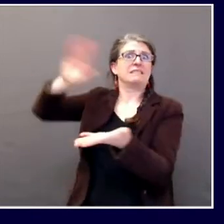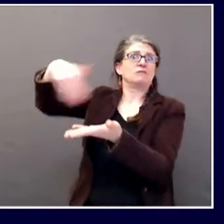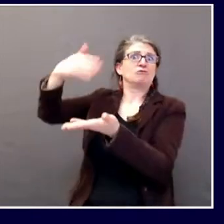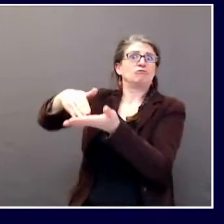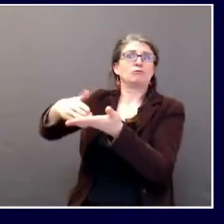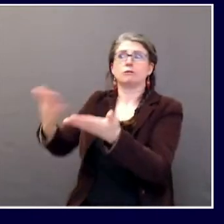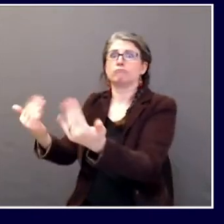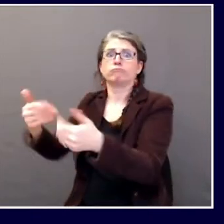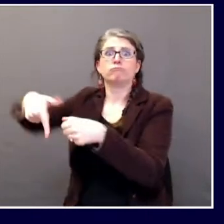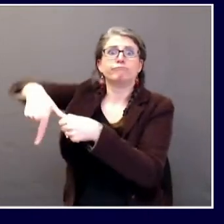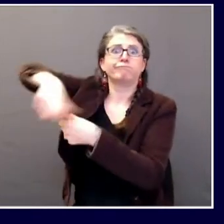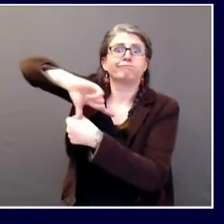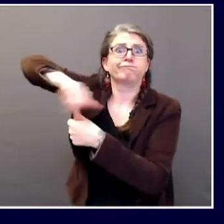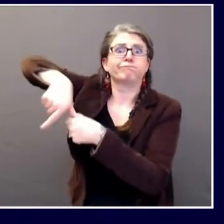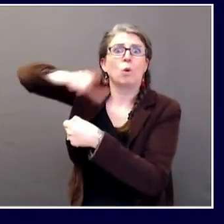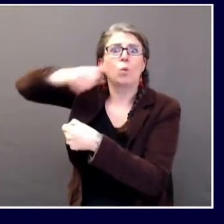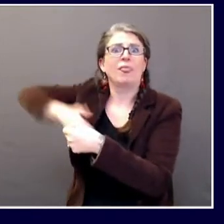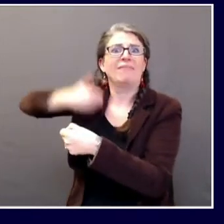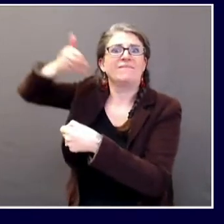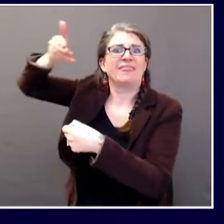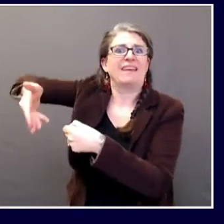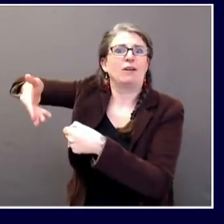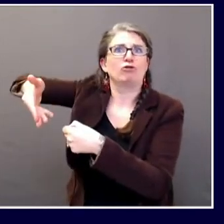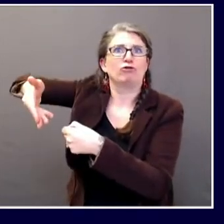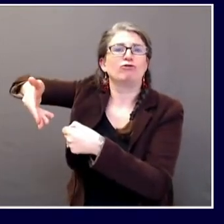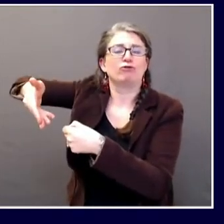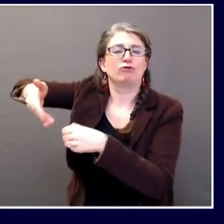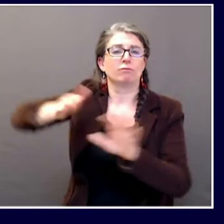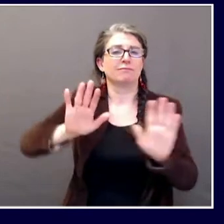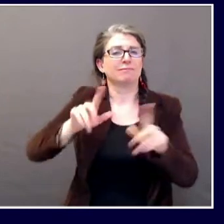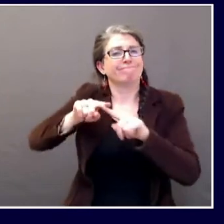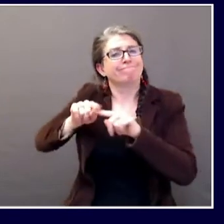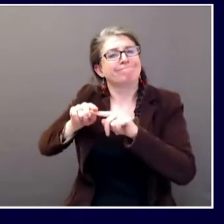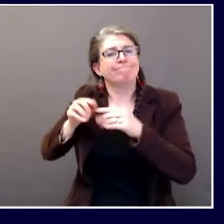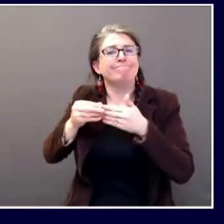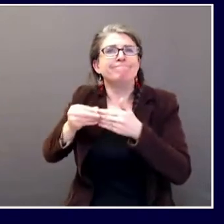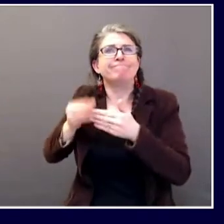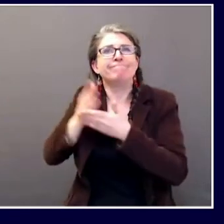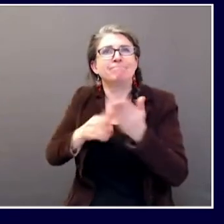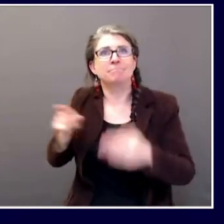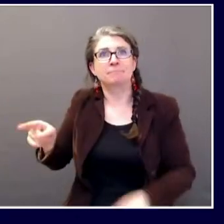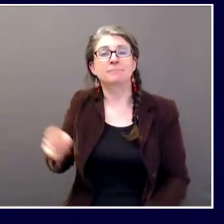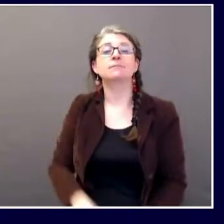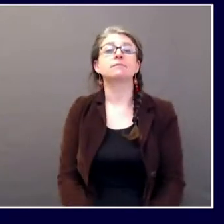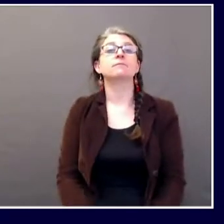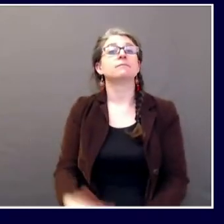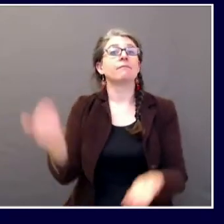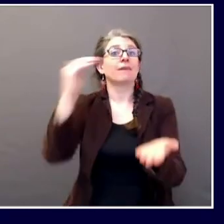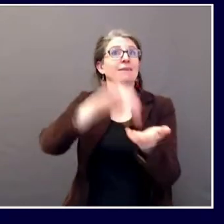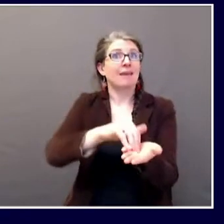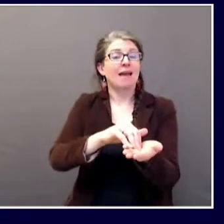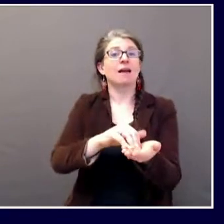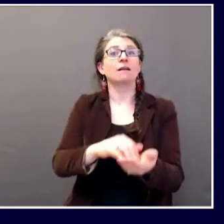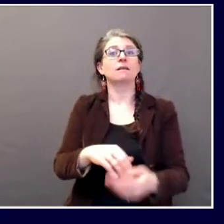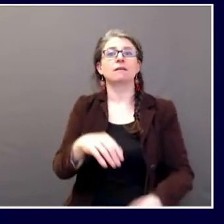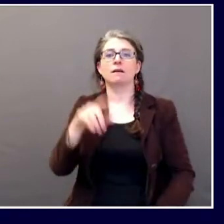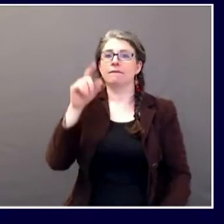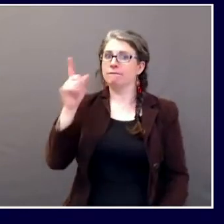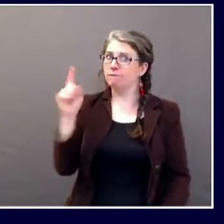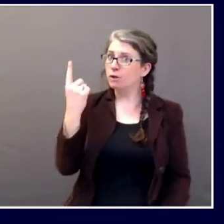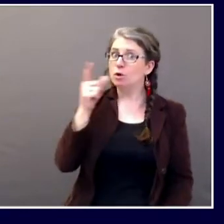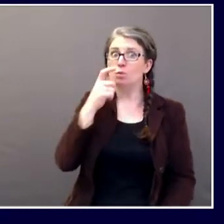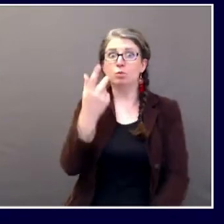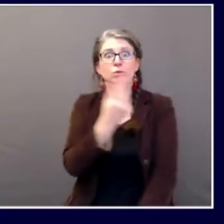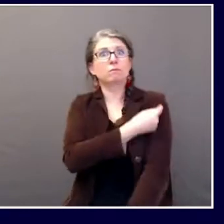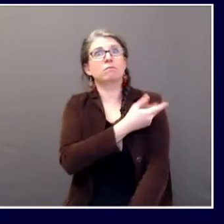with and vaccinate those who are at the highest risk of death and disease first, that's where some systems may be starting.